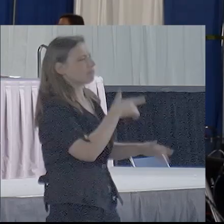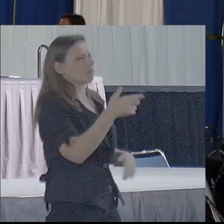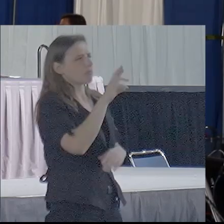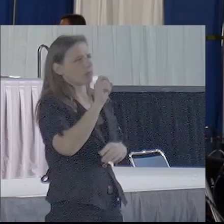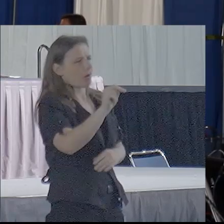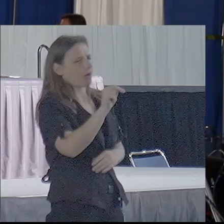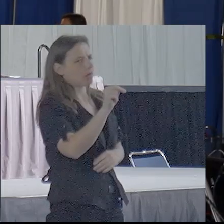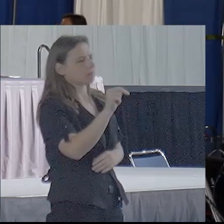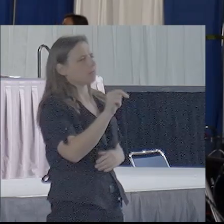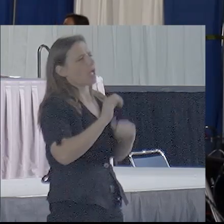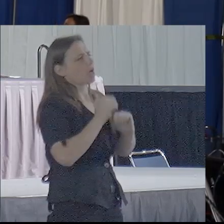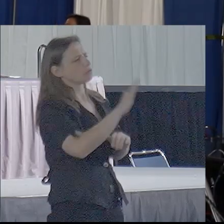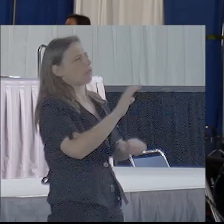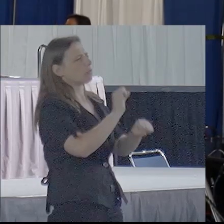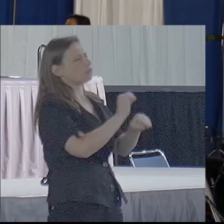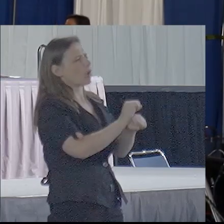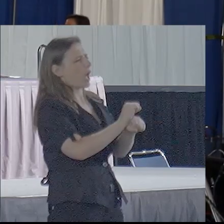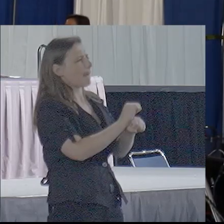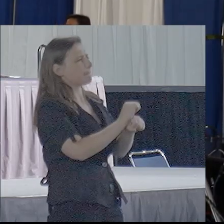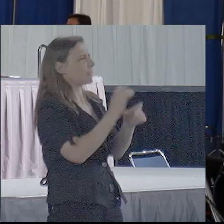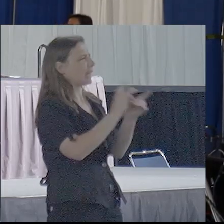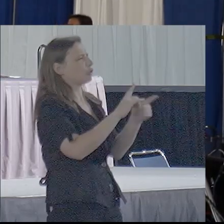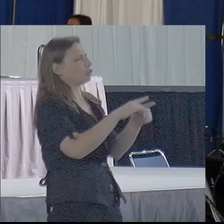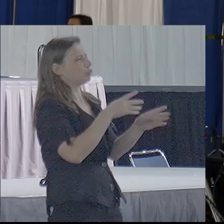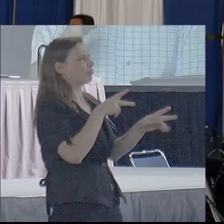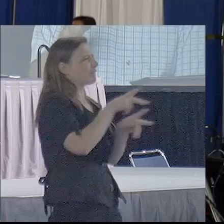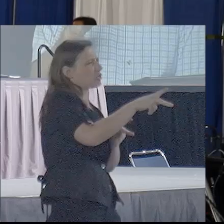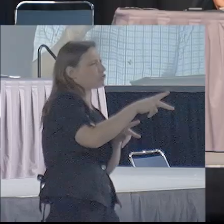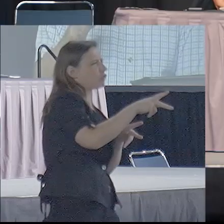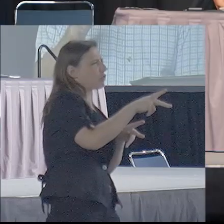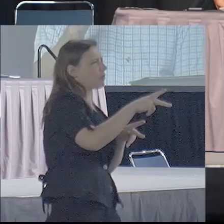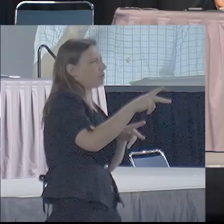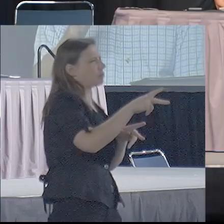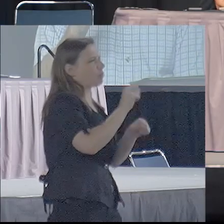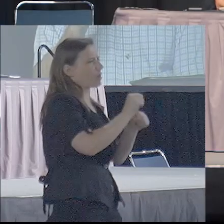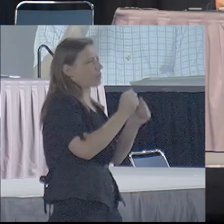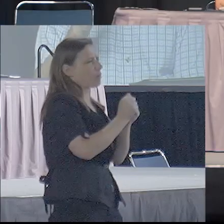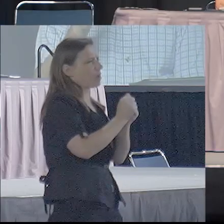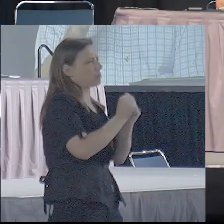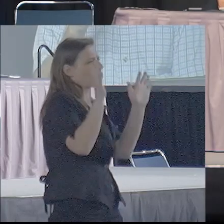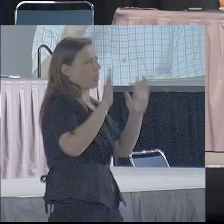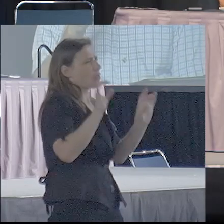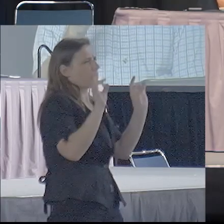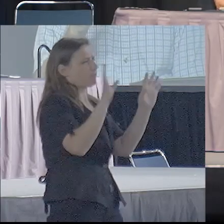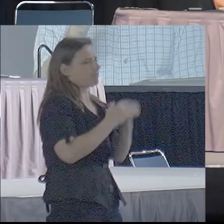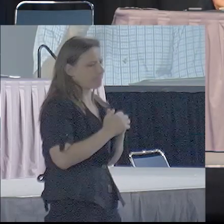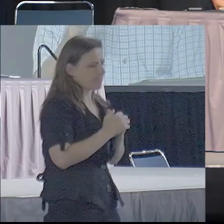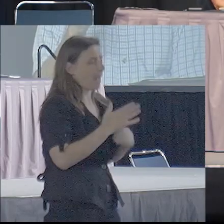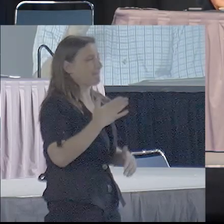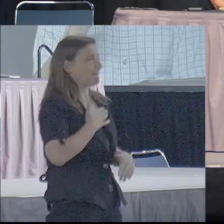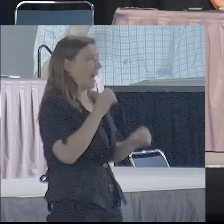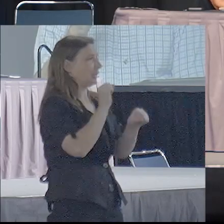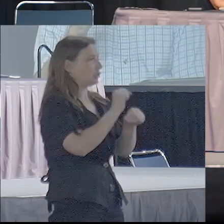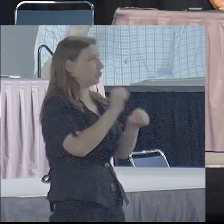you. How has your job or professional career been impacted by disasters and emergencies? Well, my career spans over 3